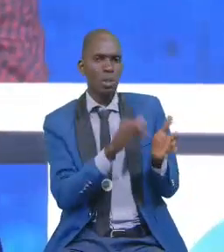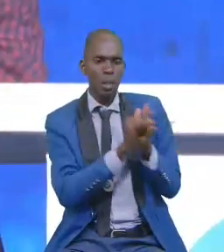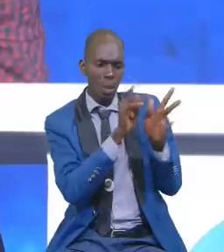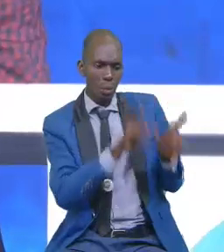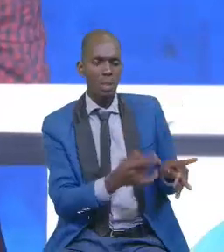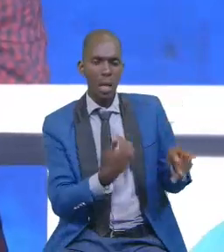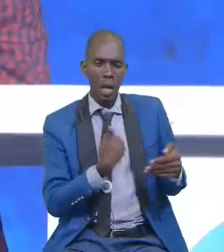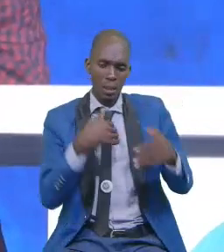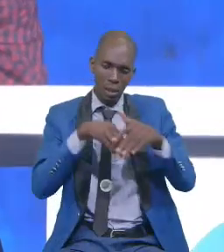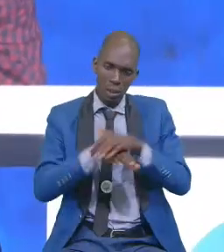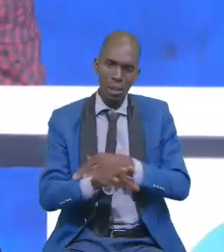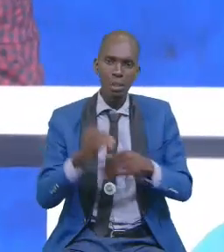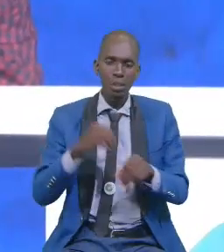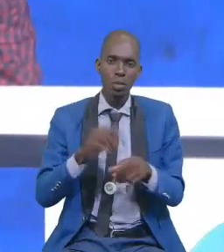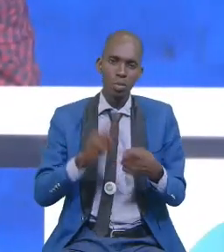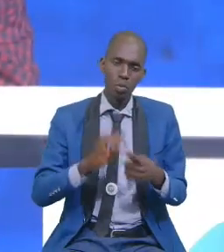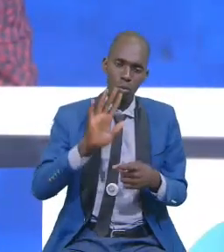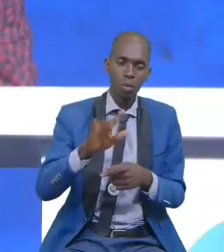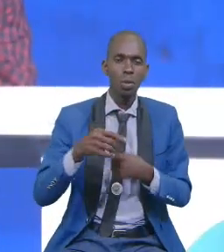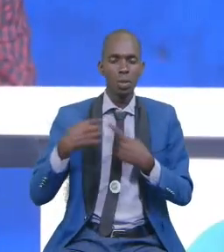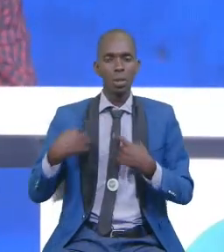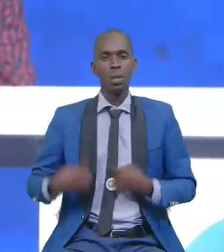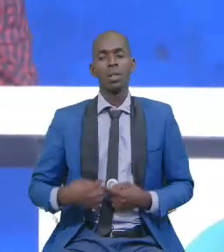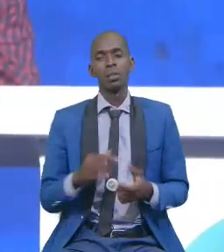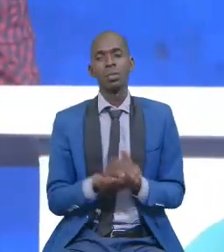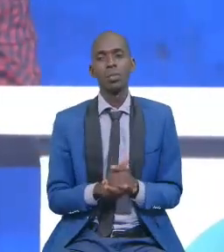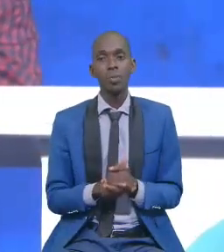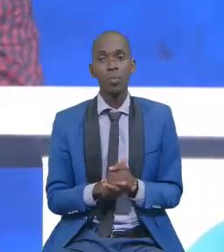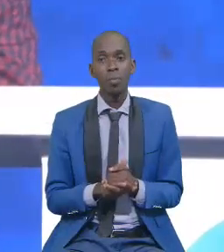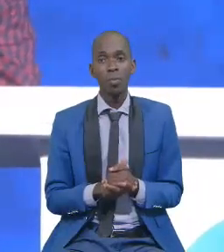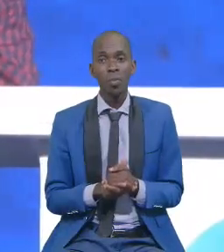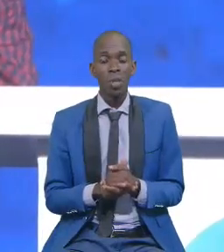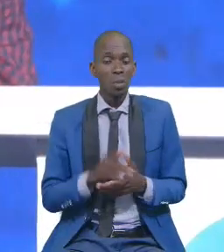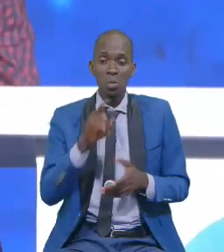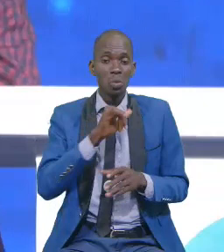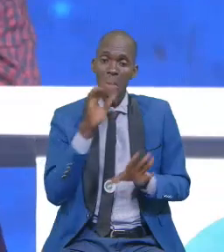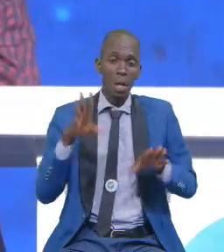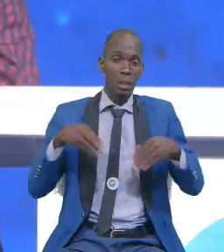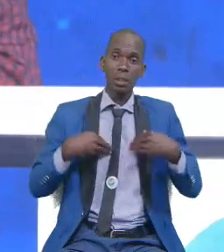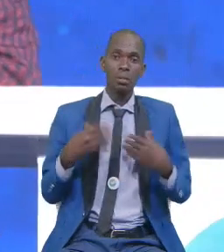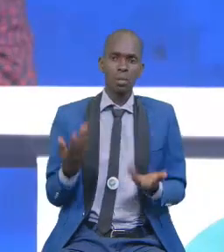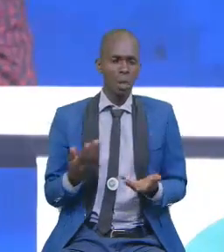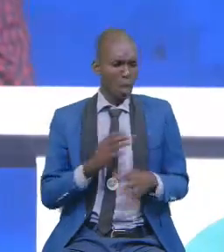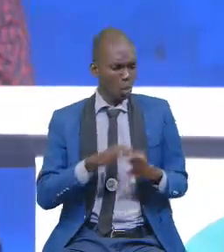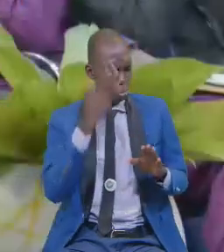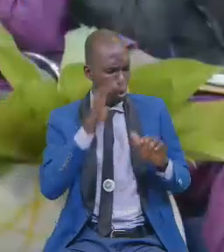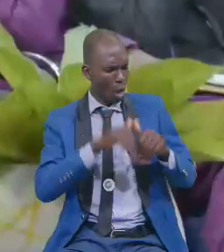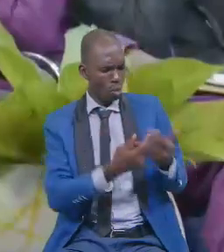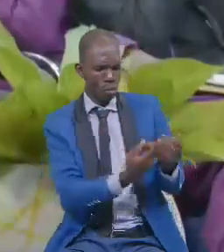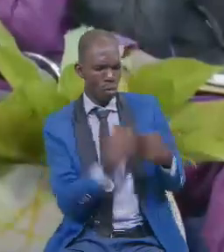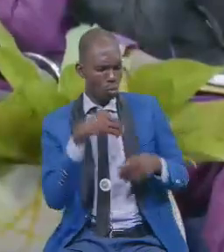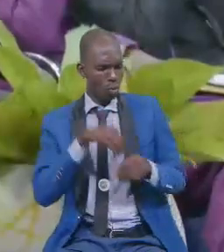my heart. You didn't accept him. I don't know how he opened the door and came